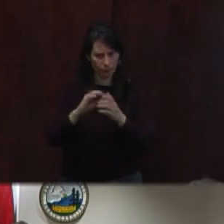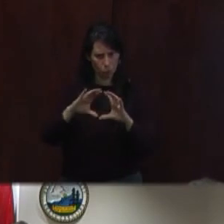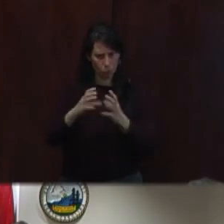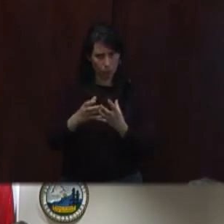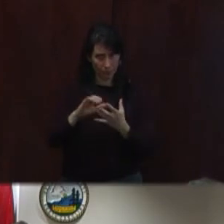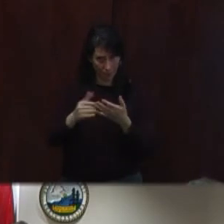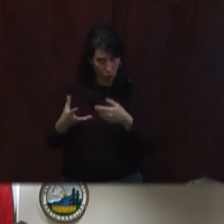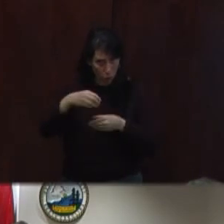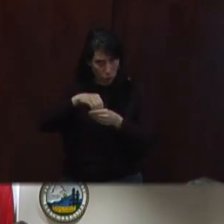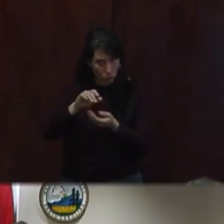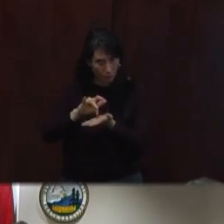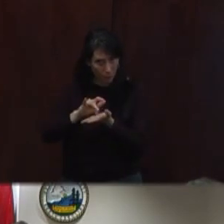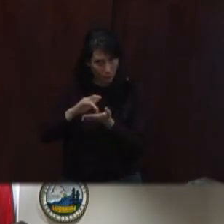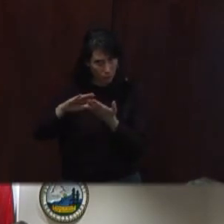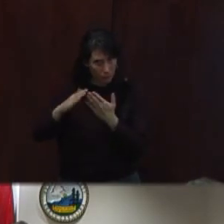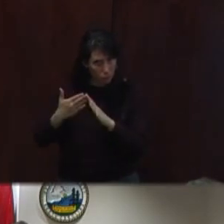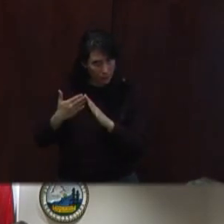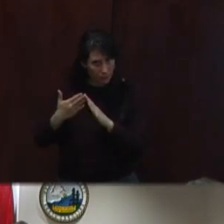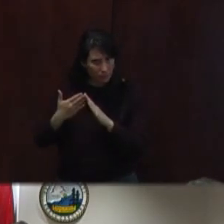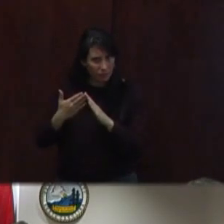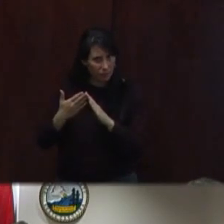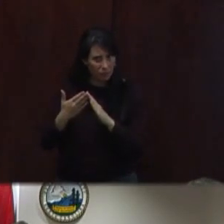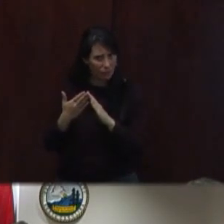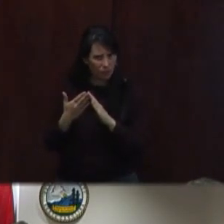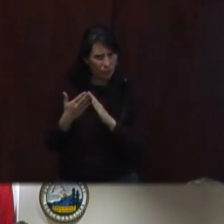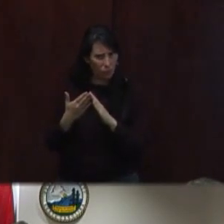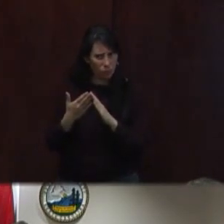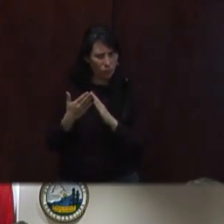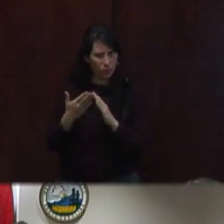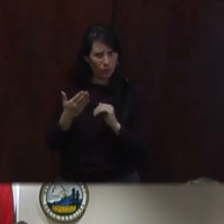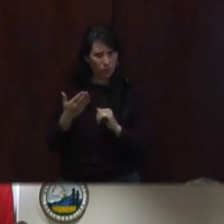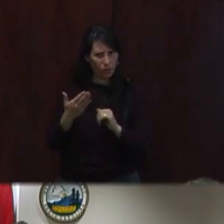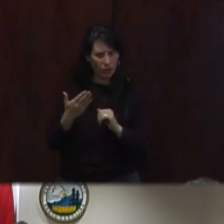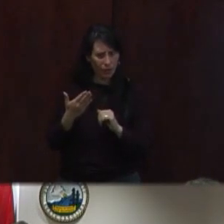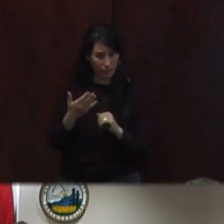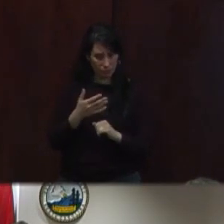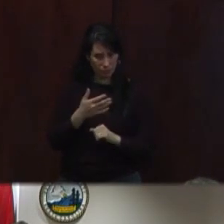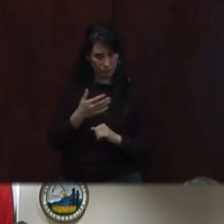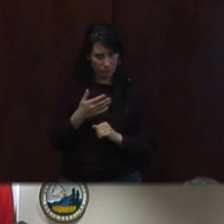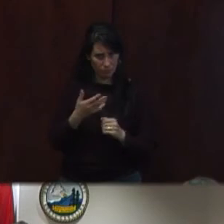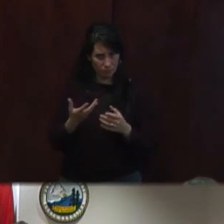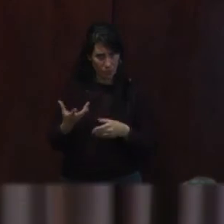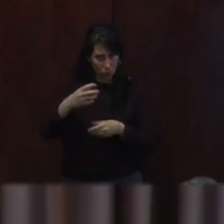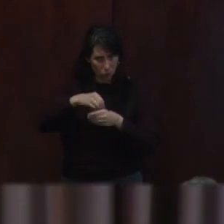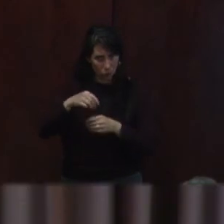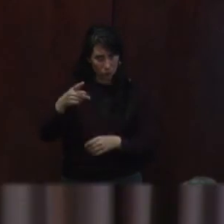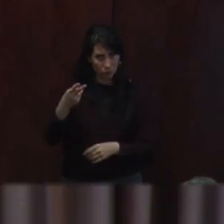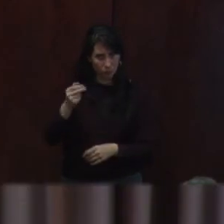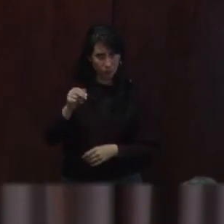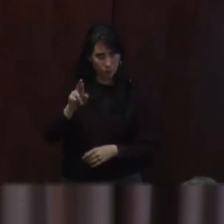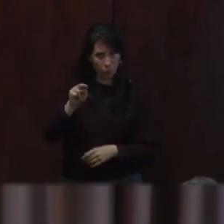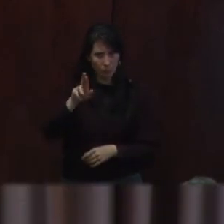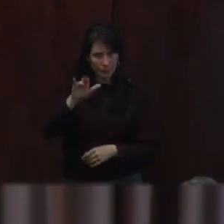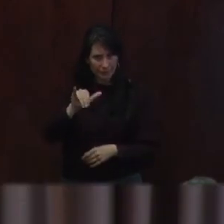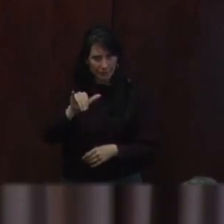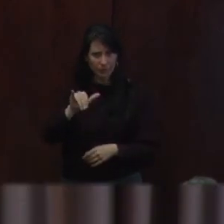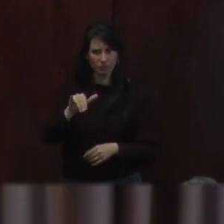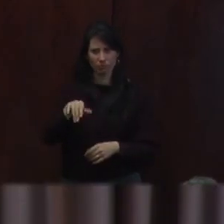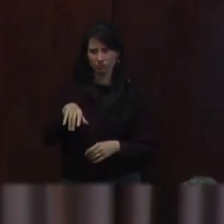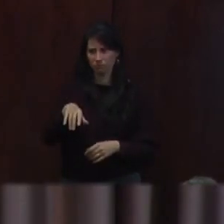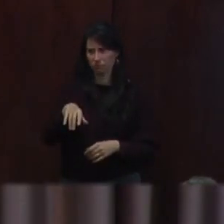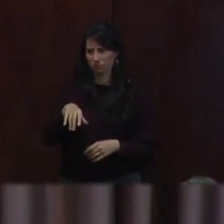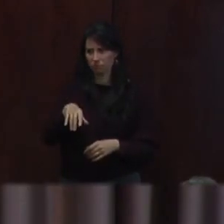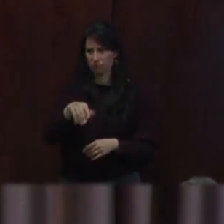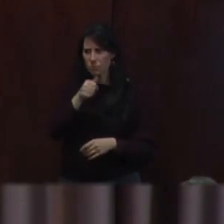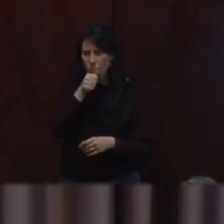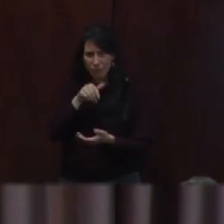the medical community entities that are interested in this, as well as some of the like pharmacies, private sector entities? Are they all